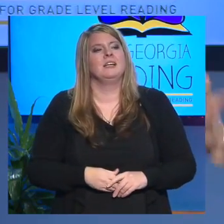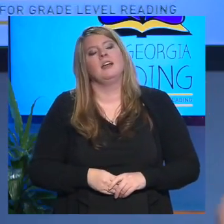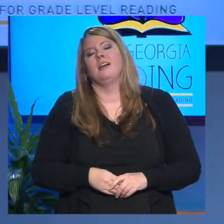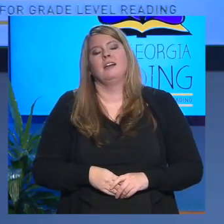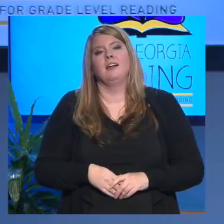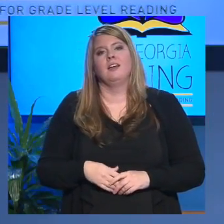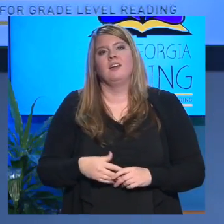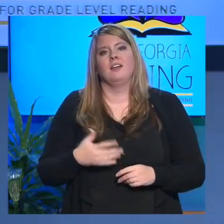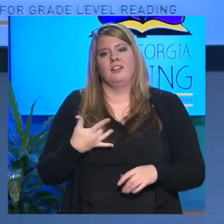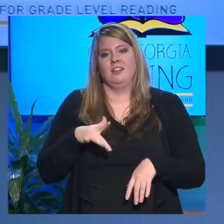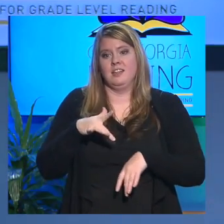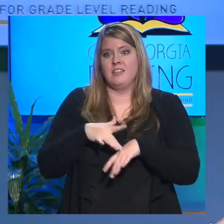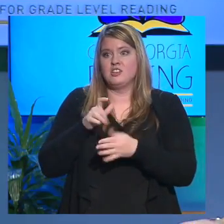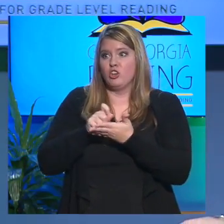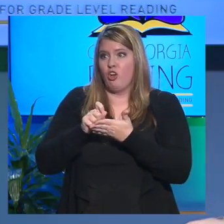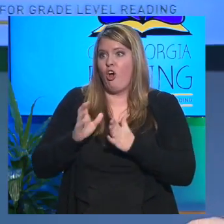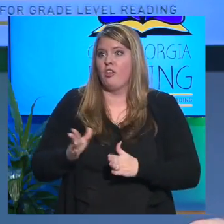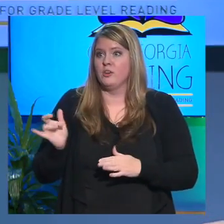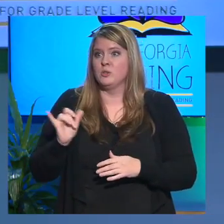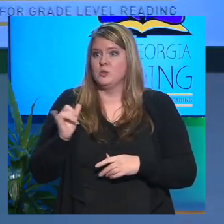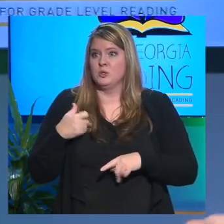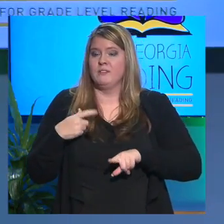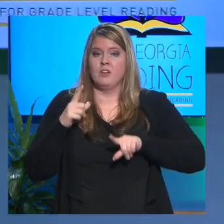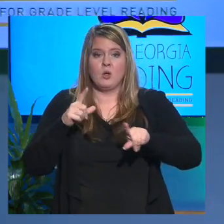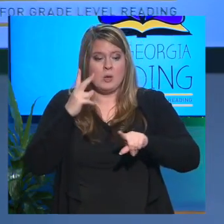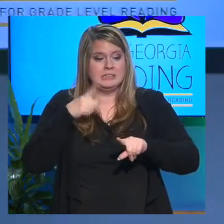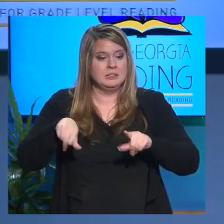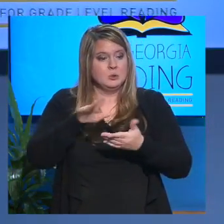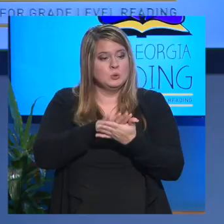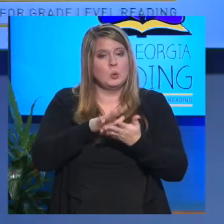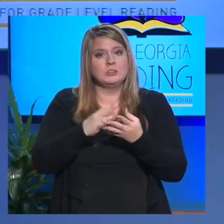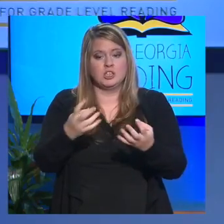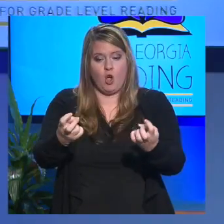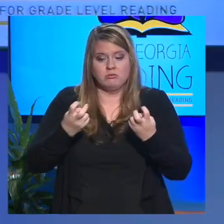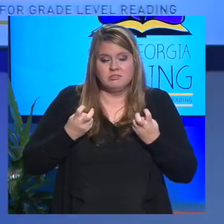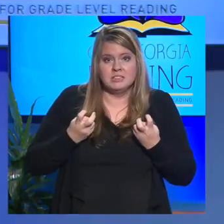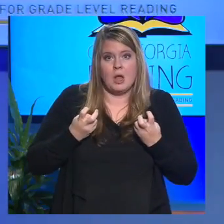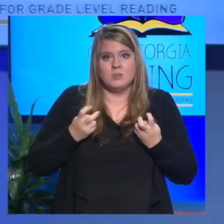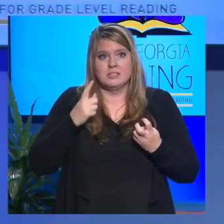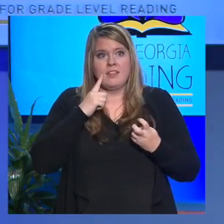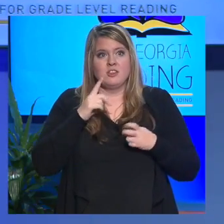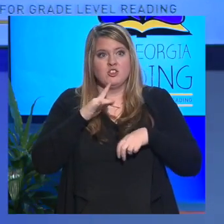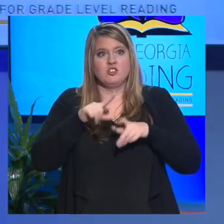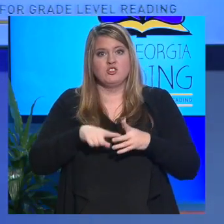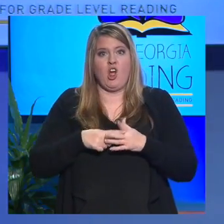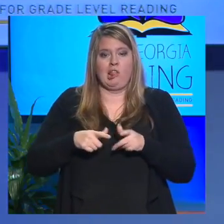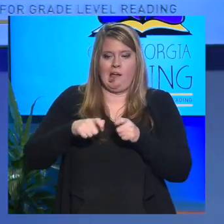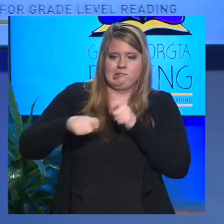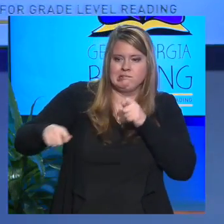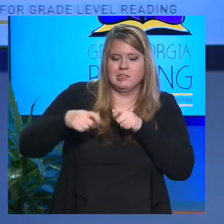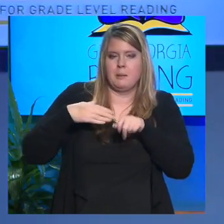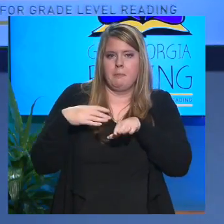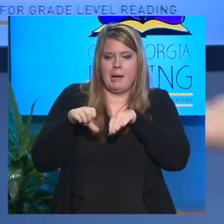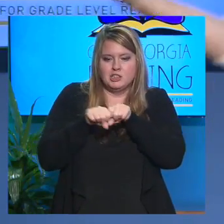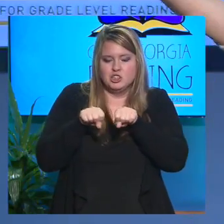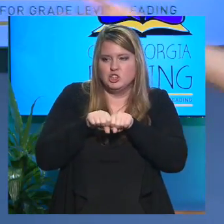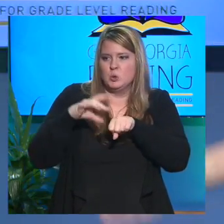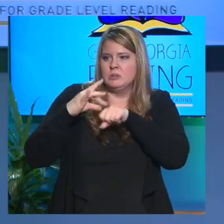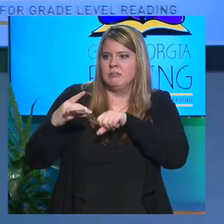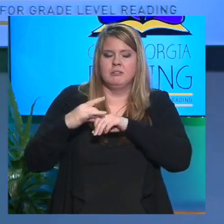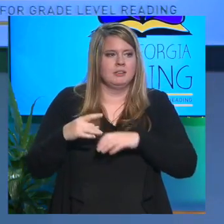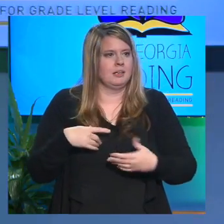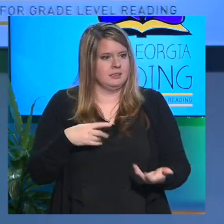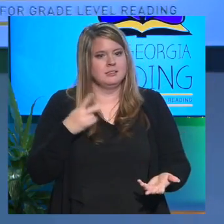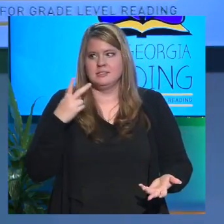They touch authors, too. You go to children's, right? When I go visit you guys in schools, and you all sit up close, and you start, like, pulling my shoes off and poking my, look